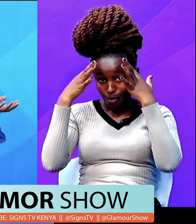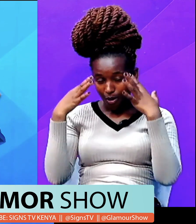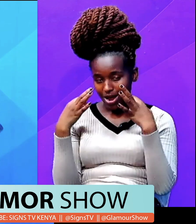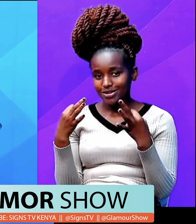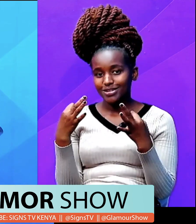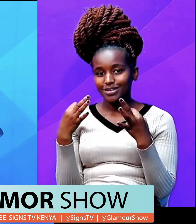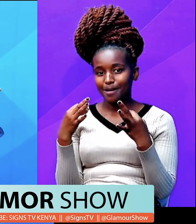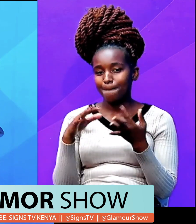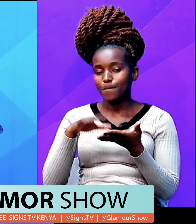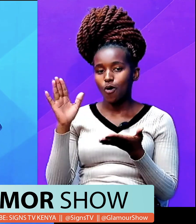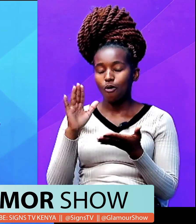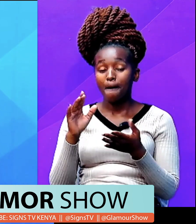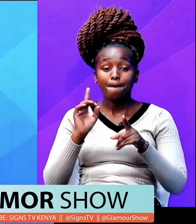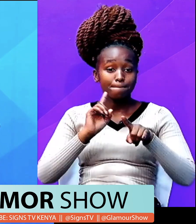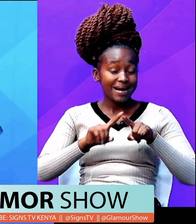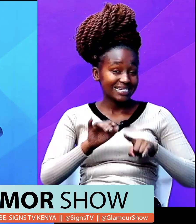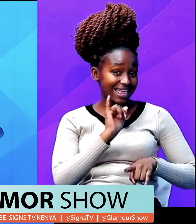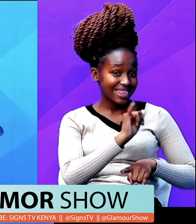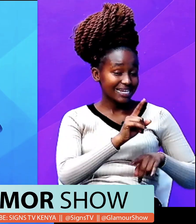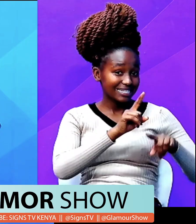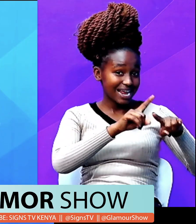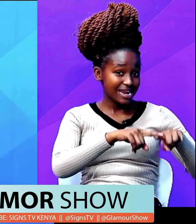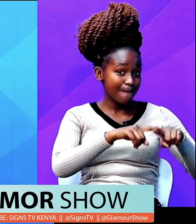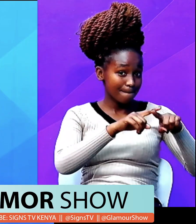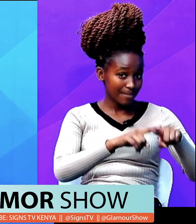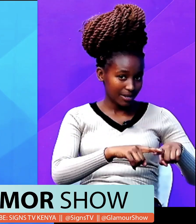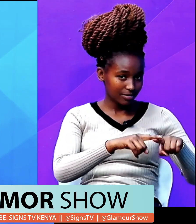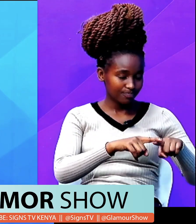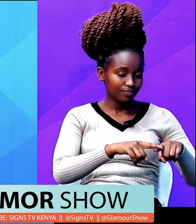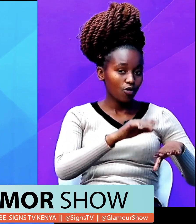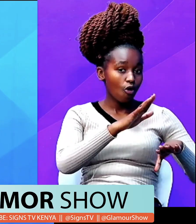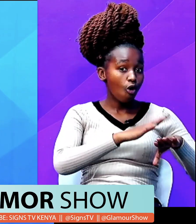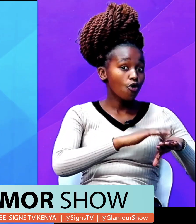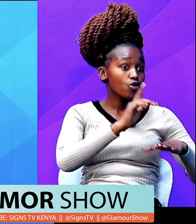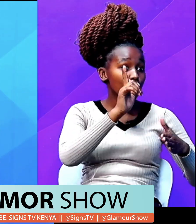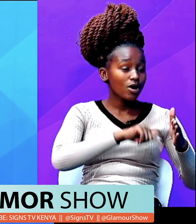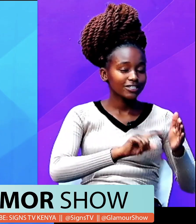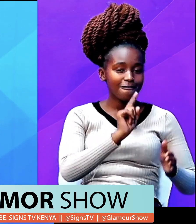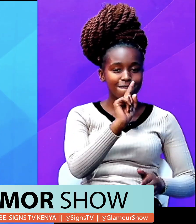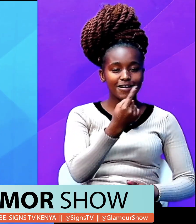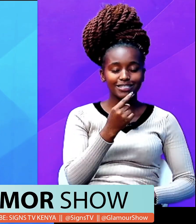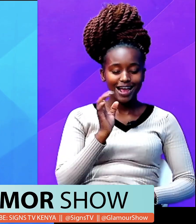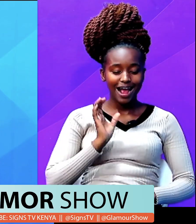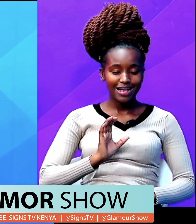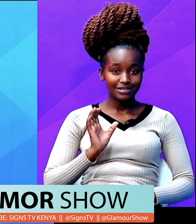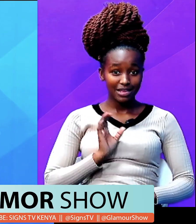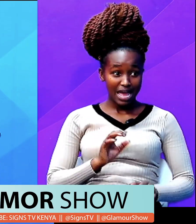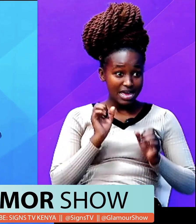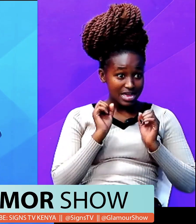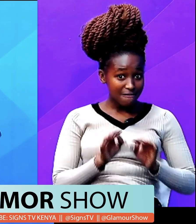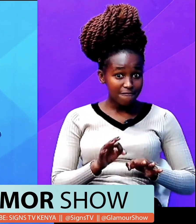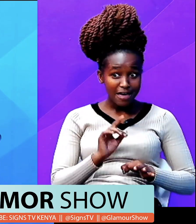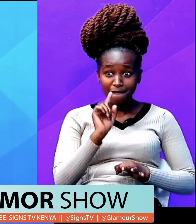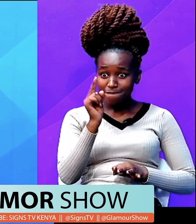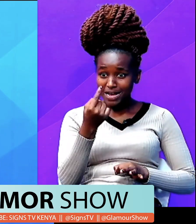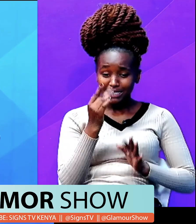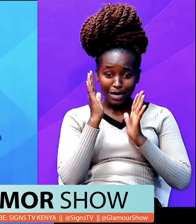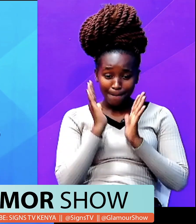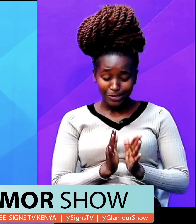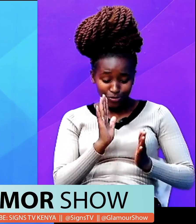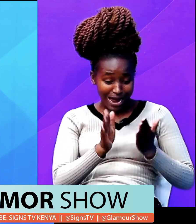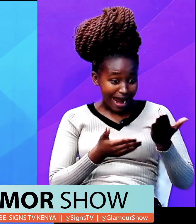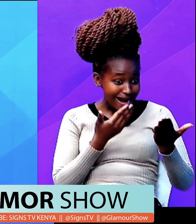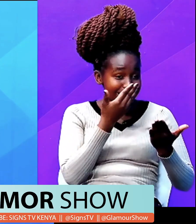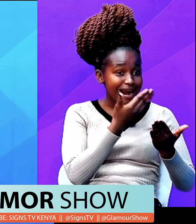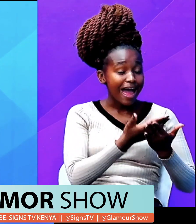one depends with your first client. Where does your first client come in? If your first